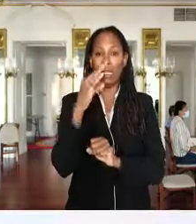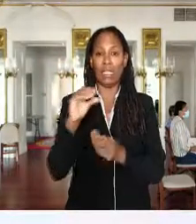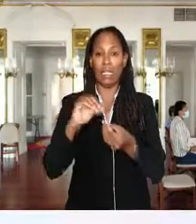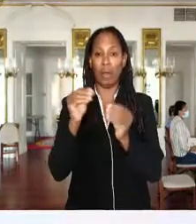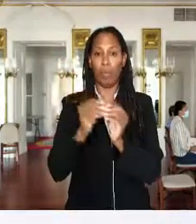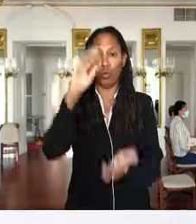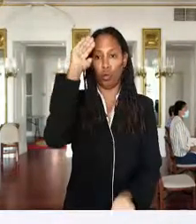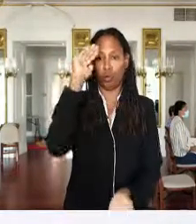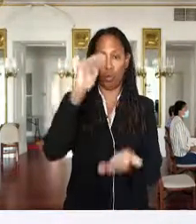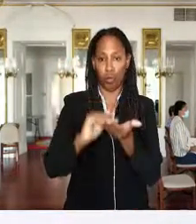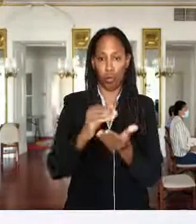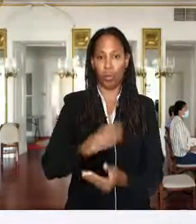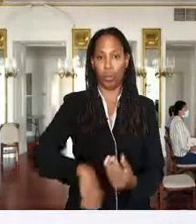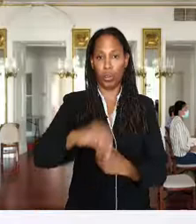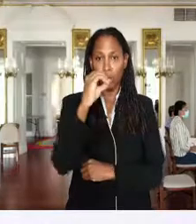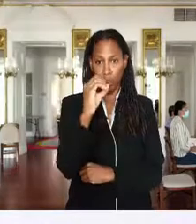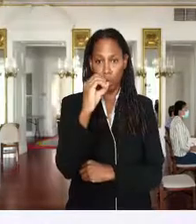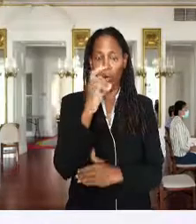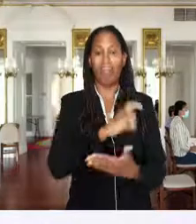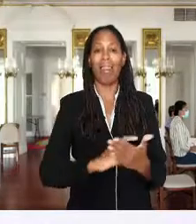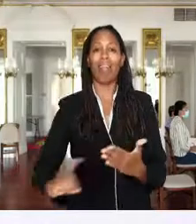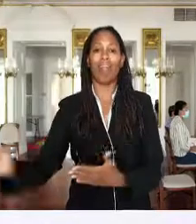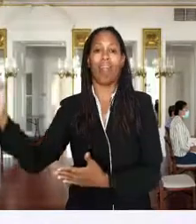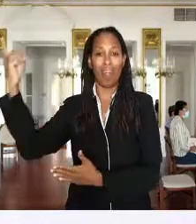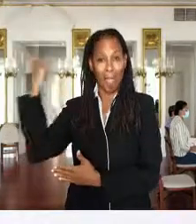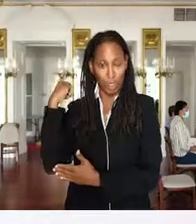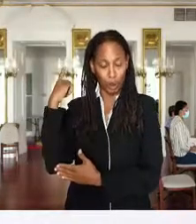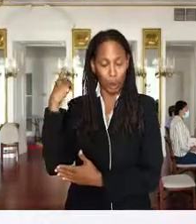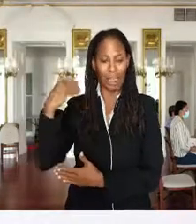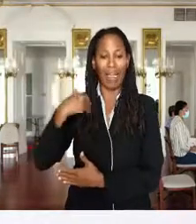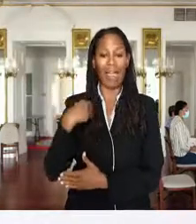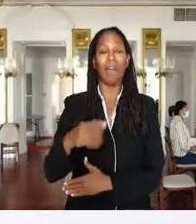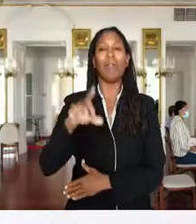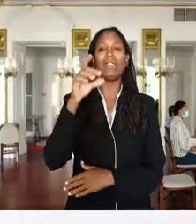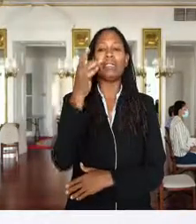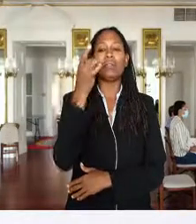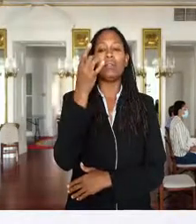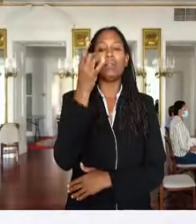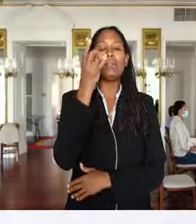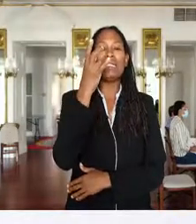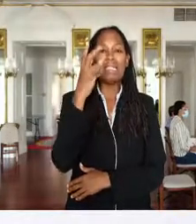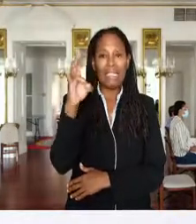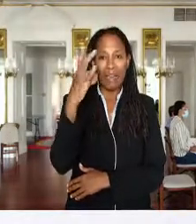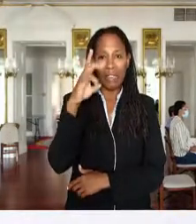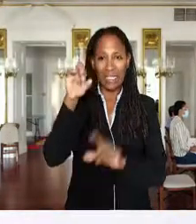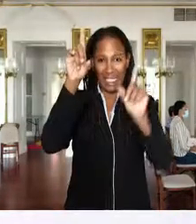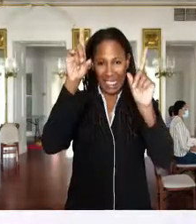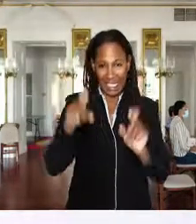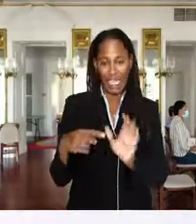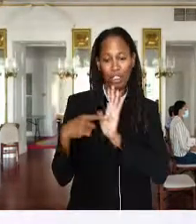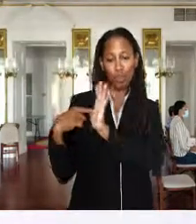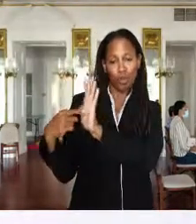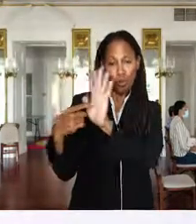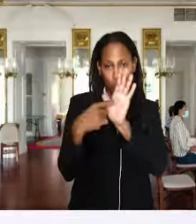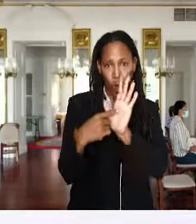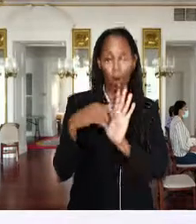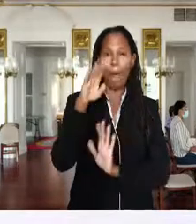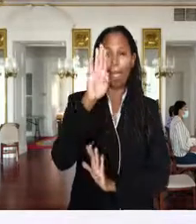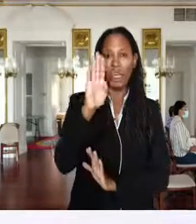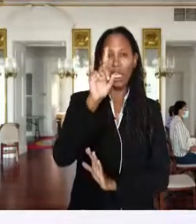Last week, we received preliminary results of 17 tests showing the B.1.1.7 variant,